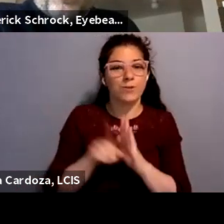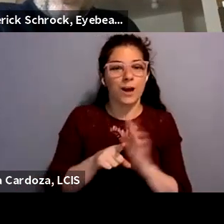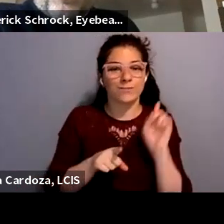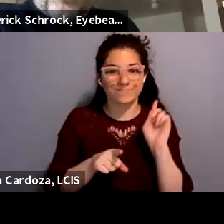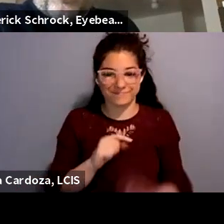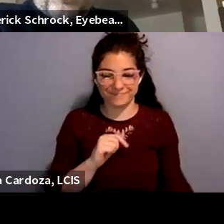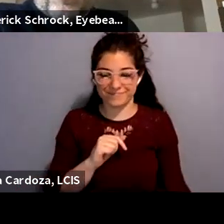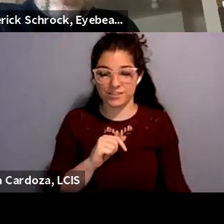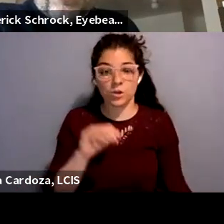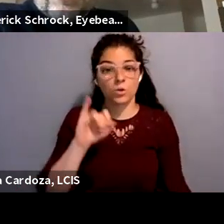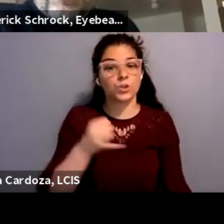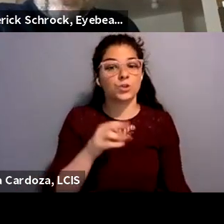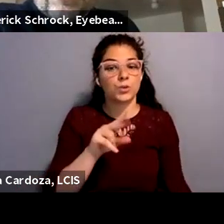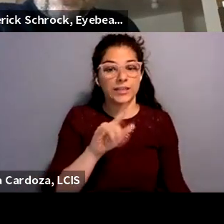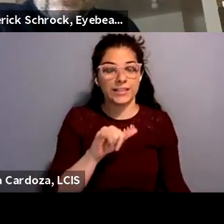So Judy,